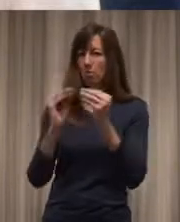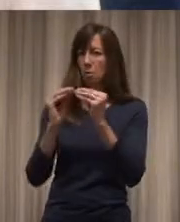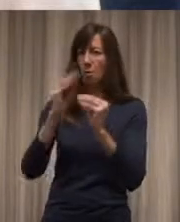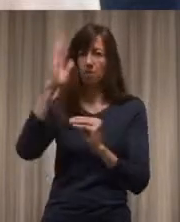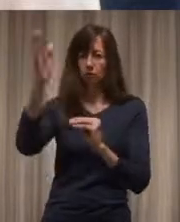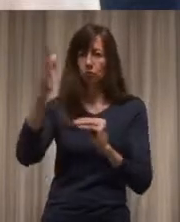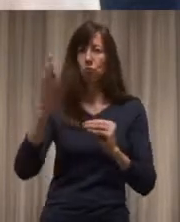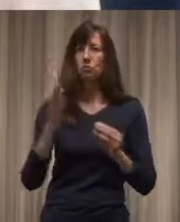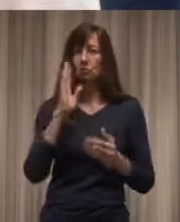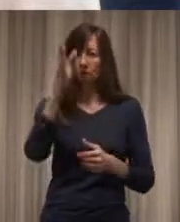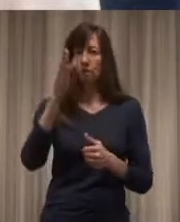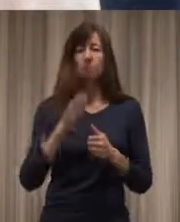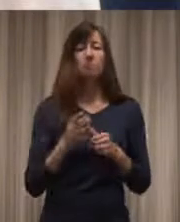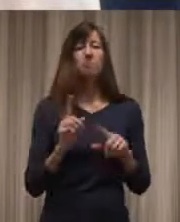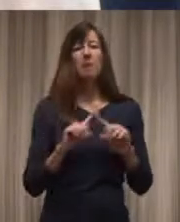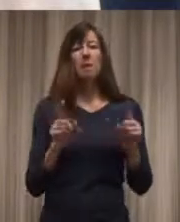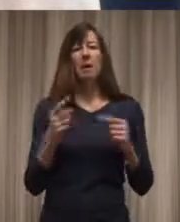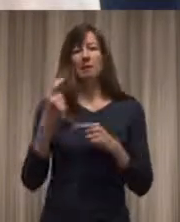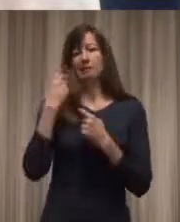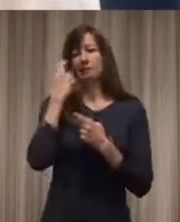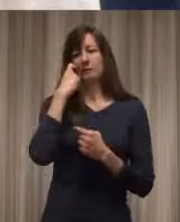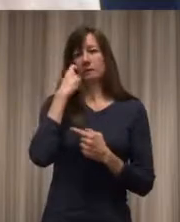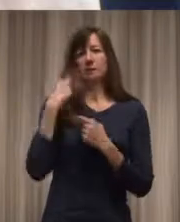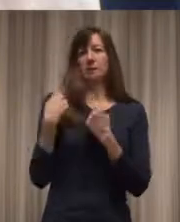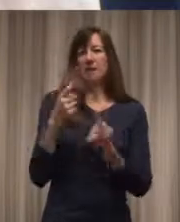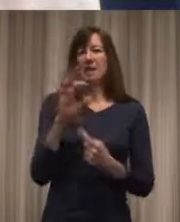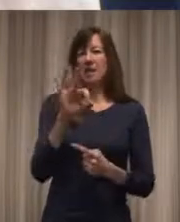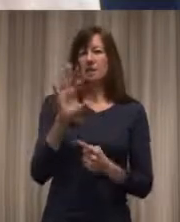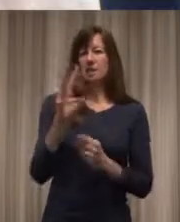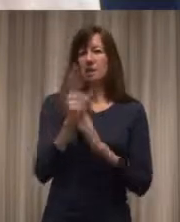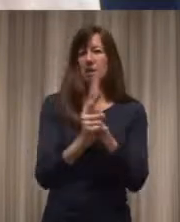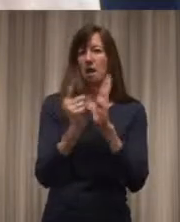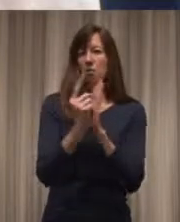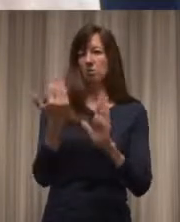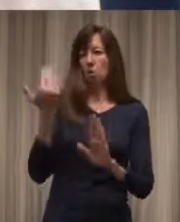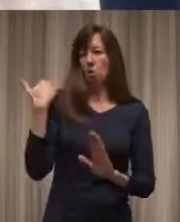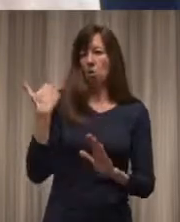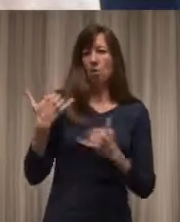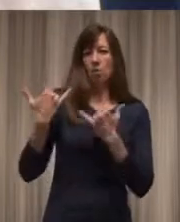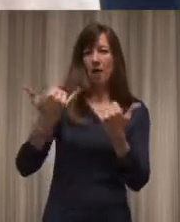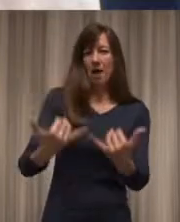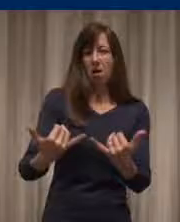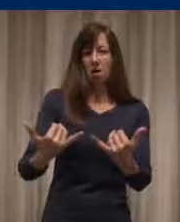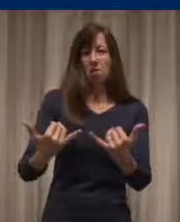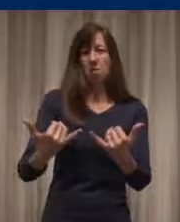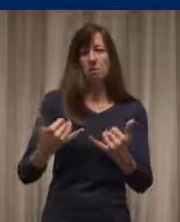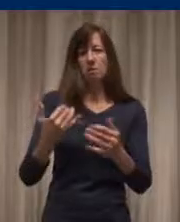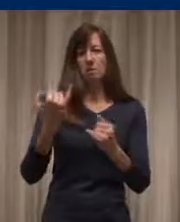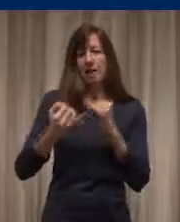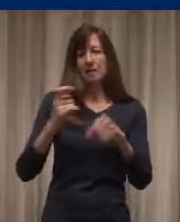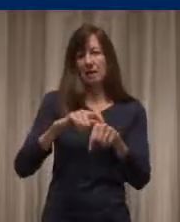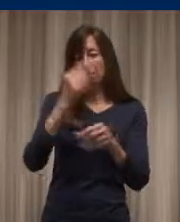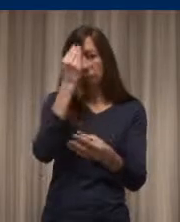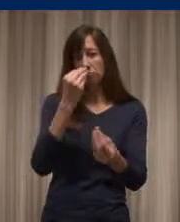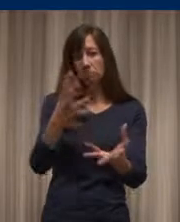But in the last 96 hours since our last update, we've tested